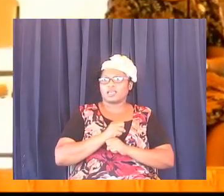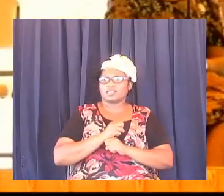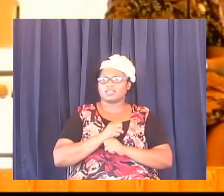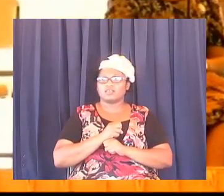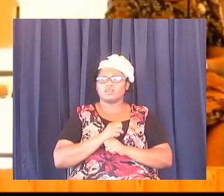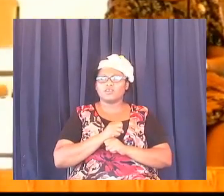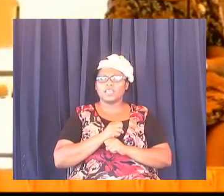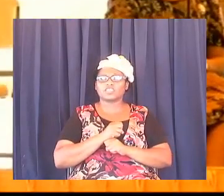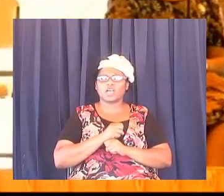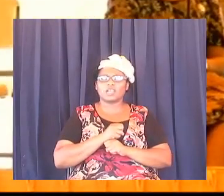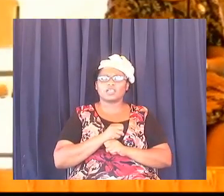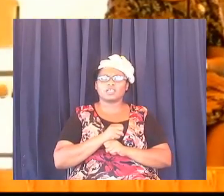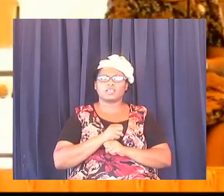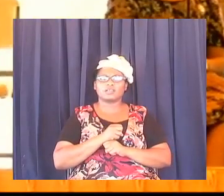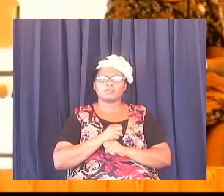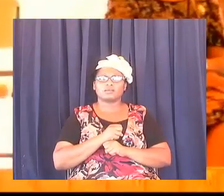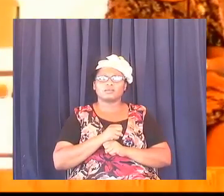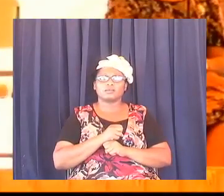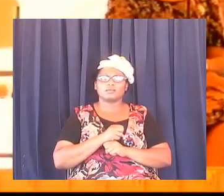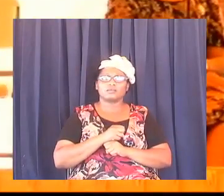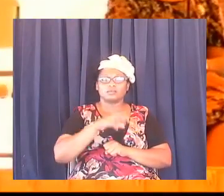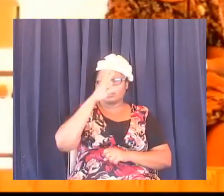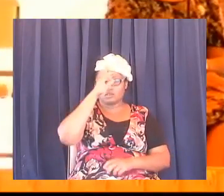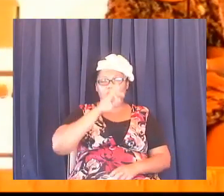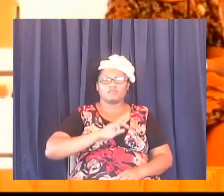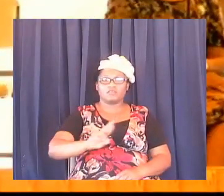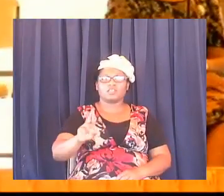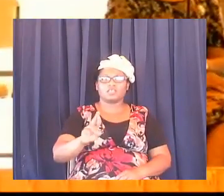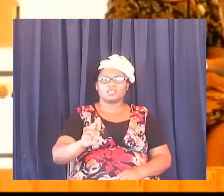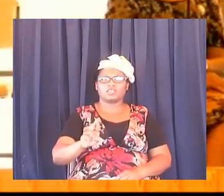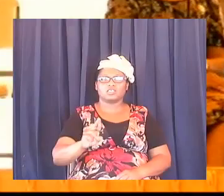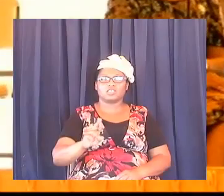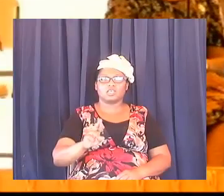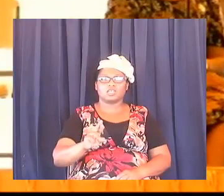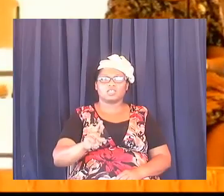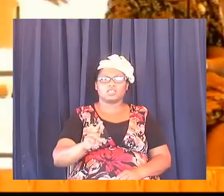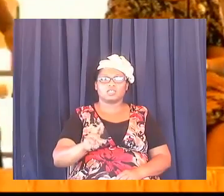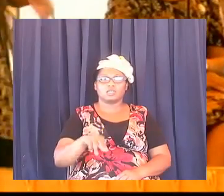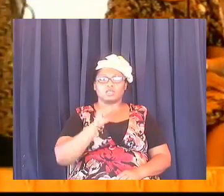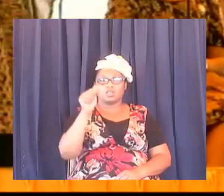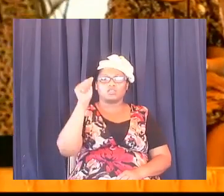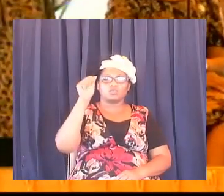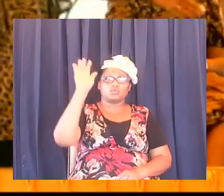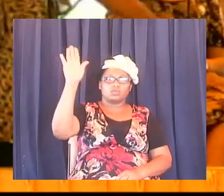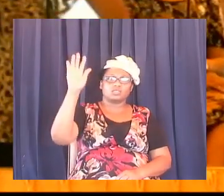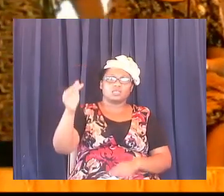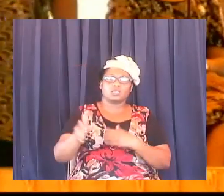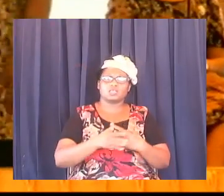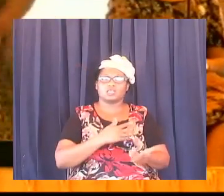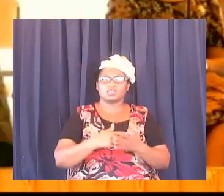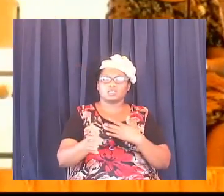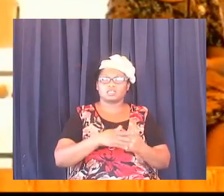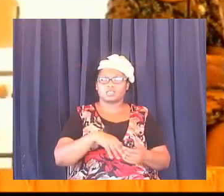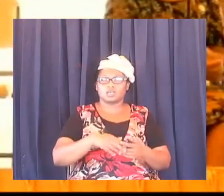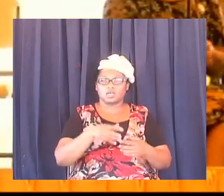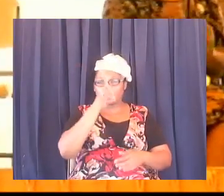know, I know not the way he takes, but though he tried me, I shall come forth as gold. I want to tell you that